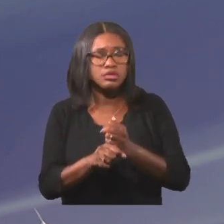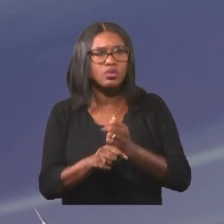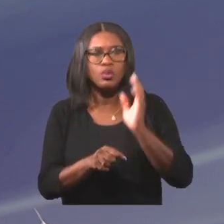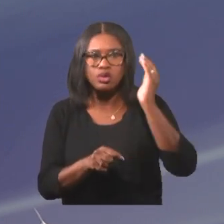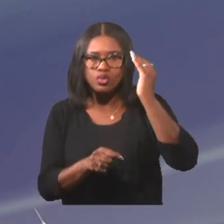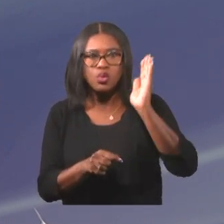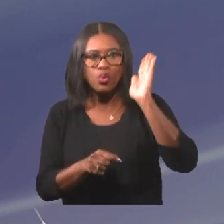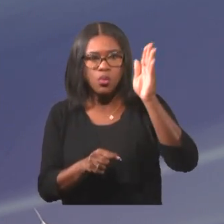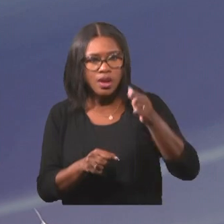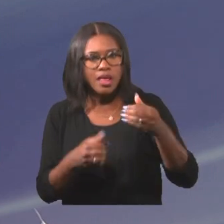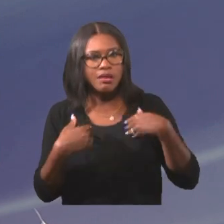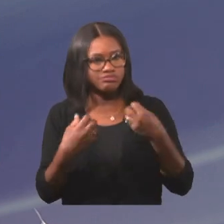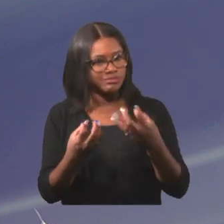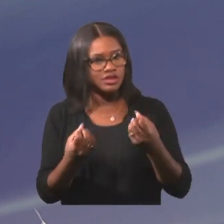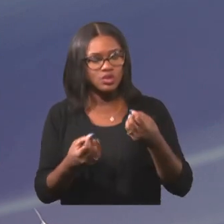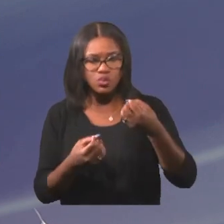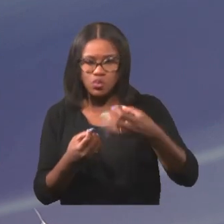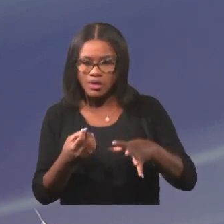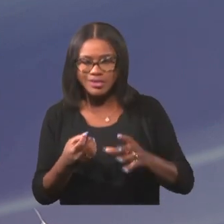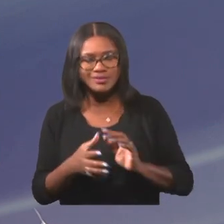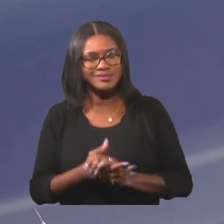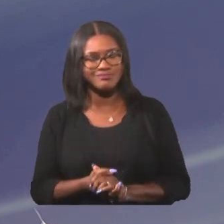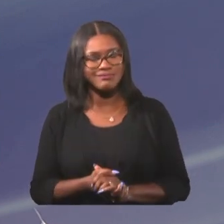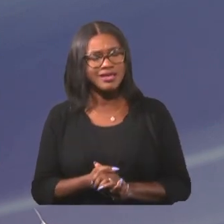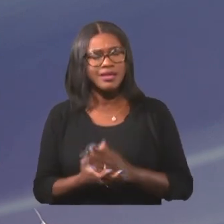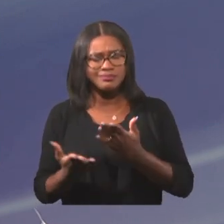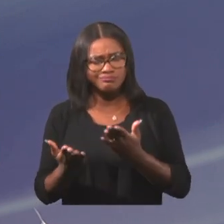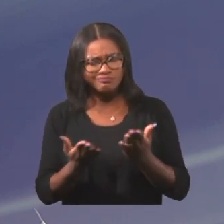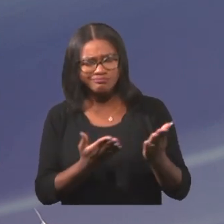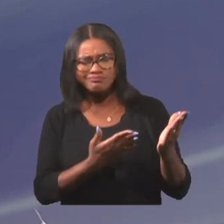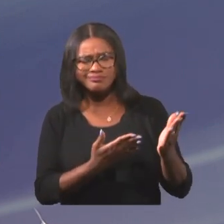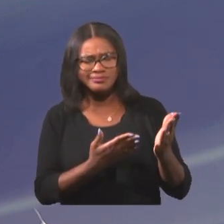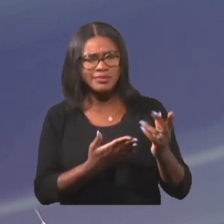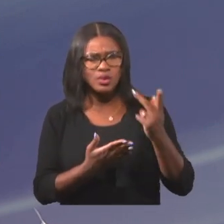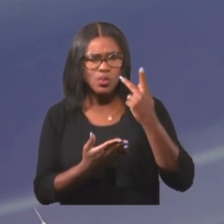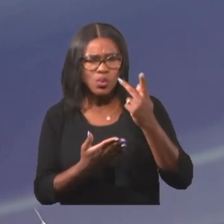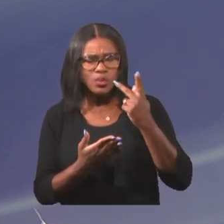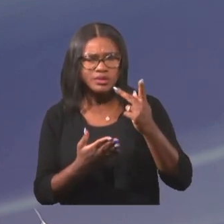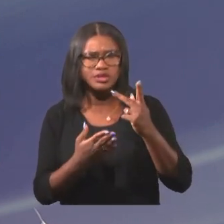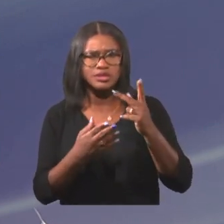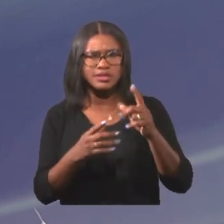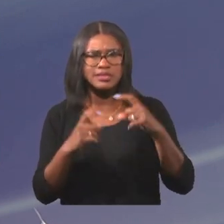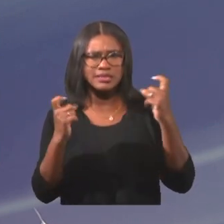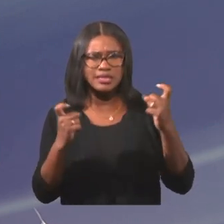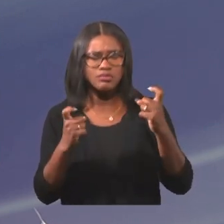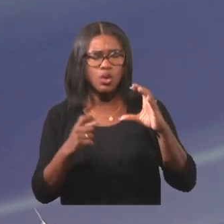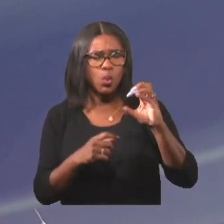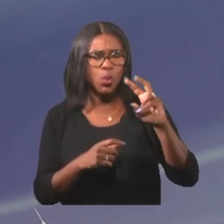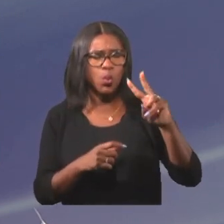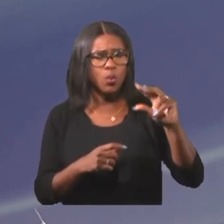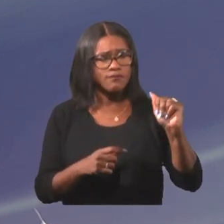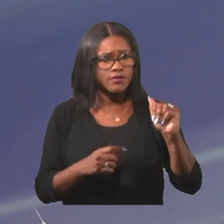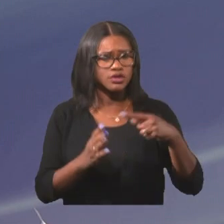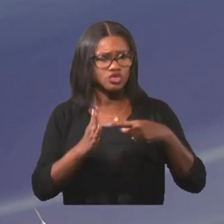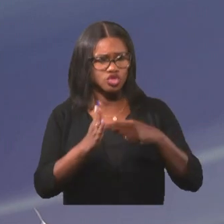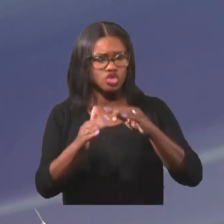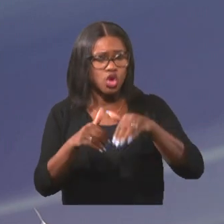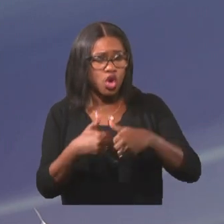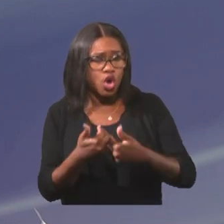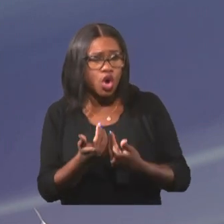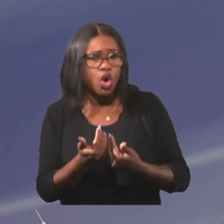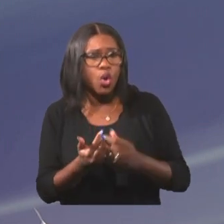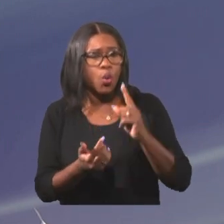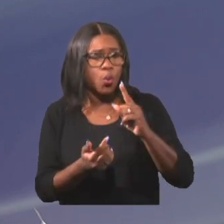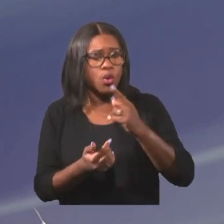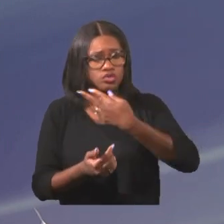unavoidable. For this week's Keeping It Green, Stacy-Ann Providence attended Ganesh Utsav celebrations in Couva to highlight how one